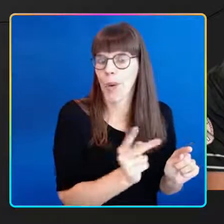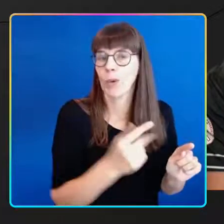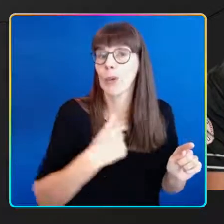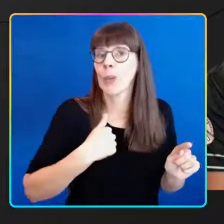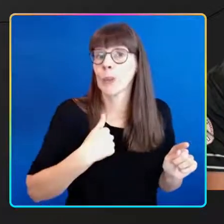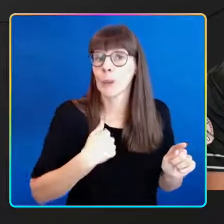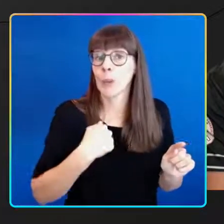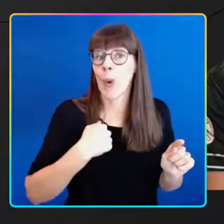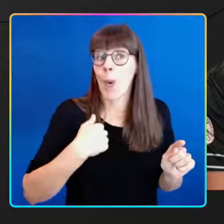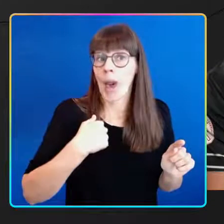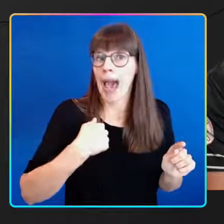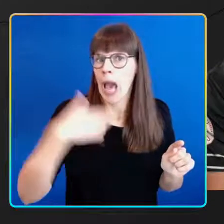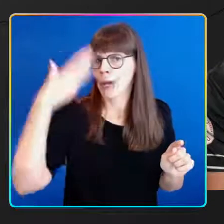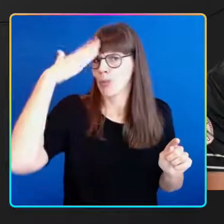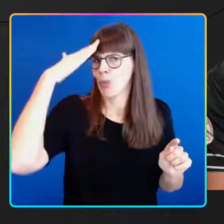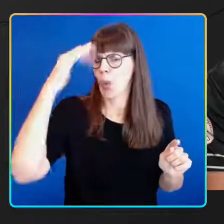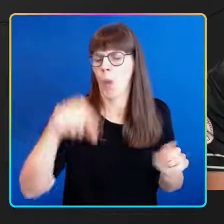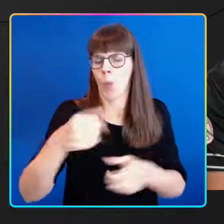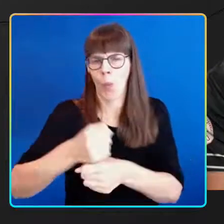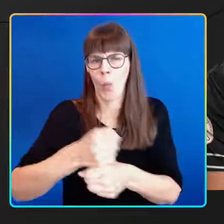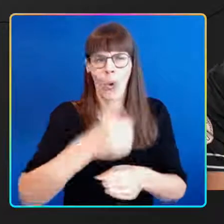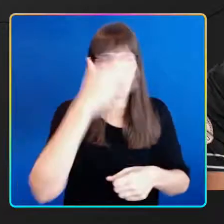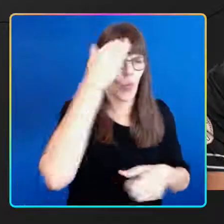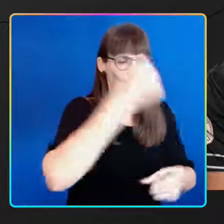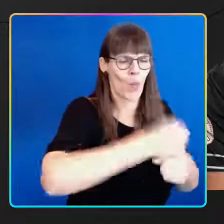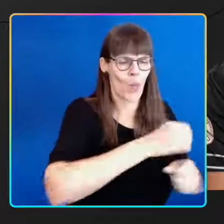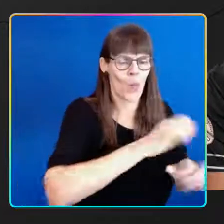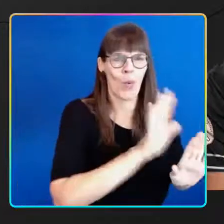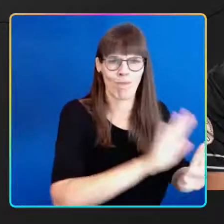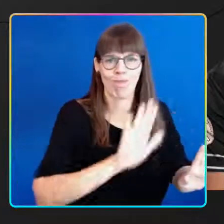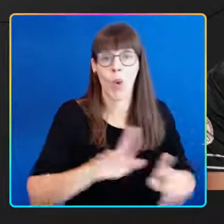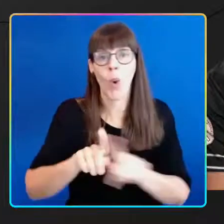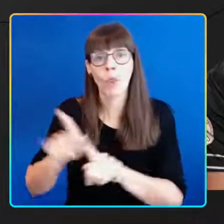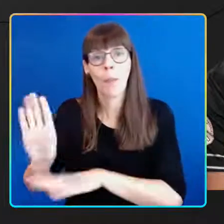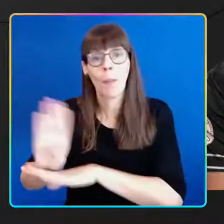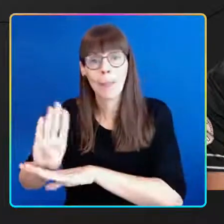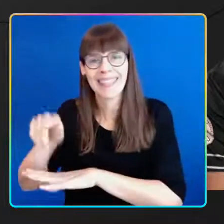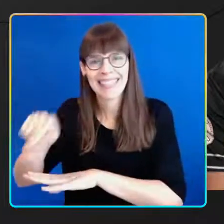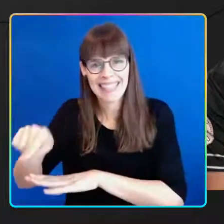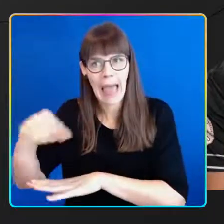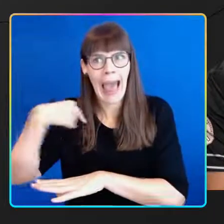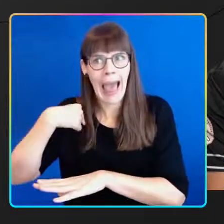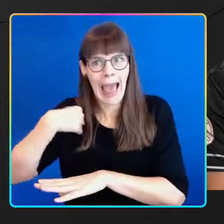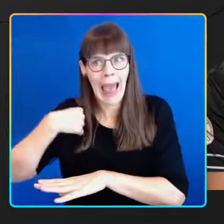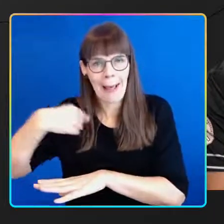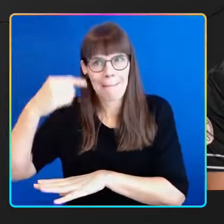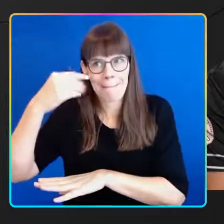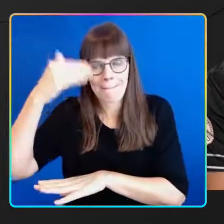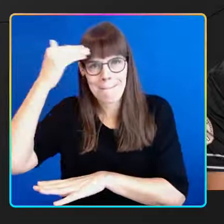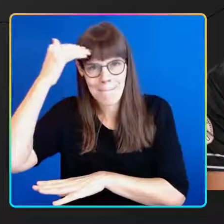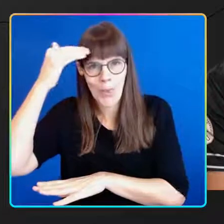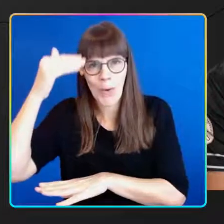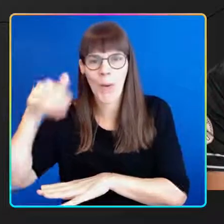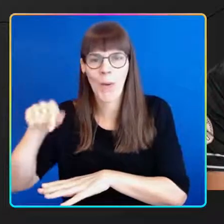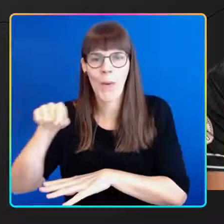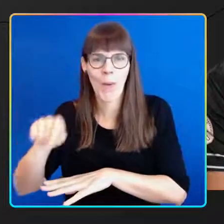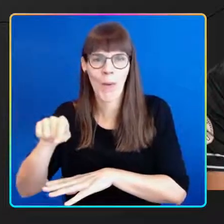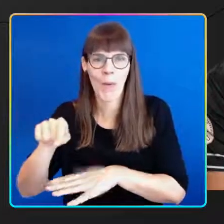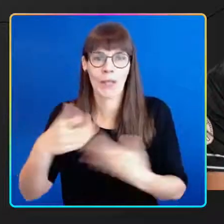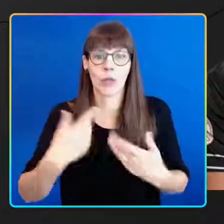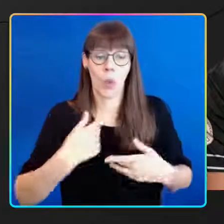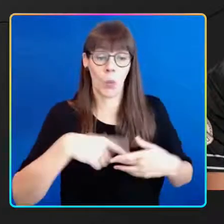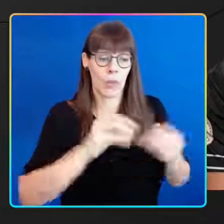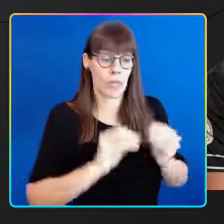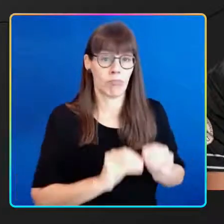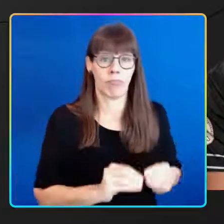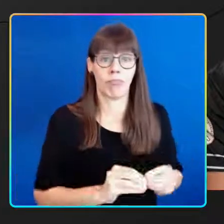of them. And also I understand the business part, because I know that if we are building something, it's for to